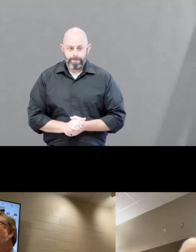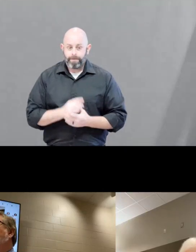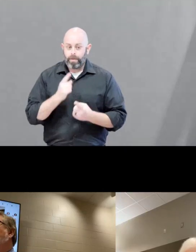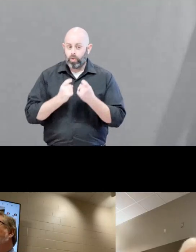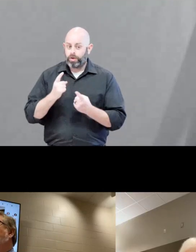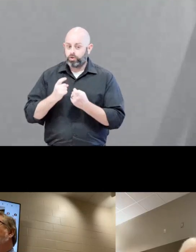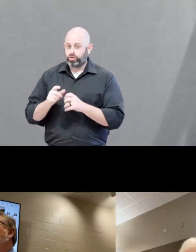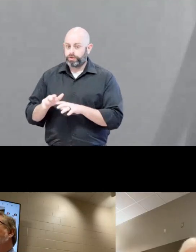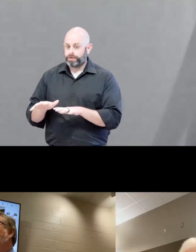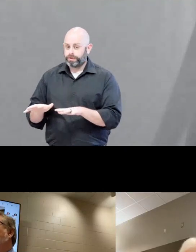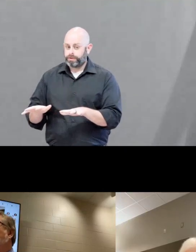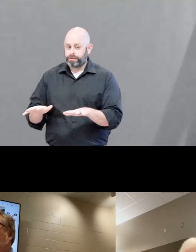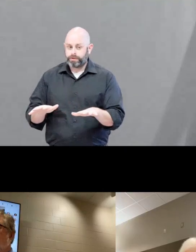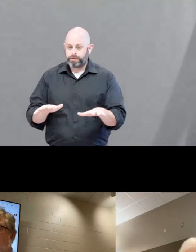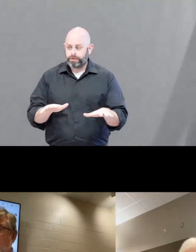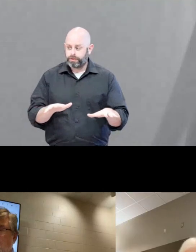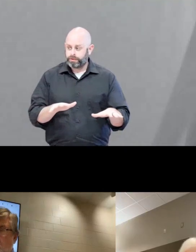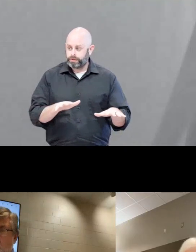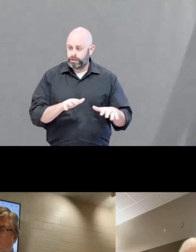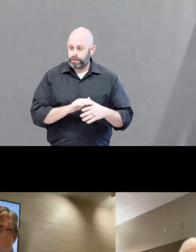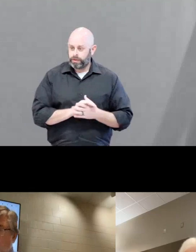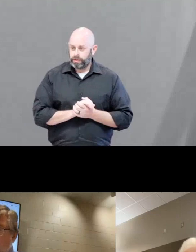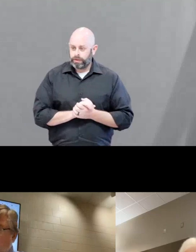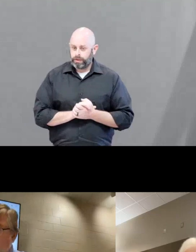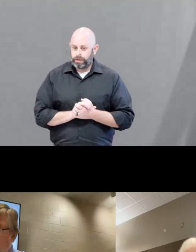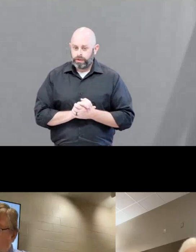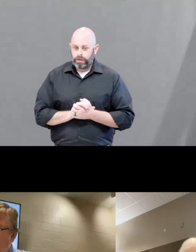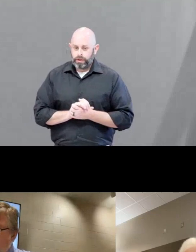Any questions?